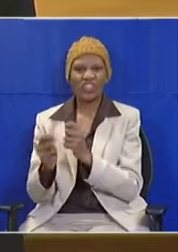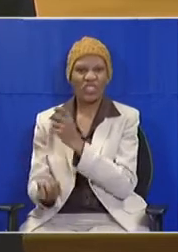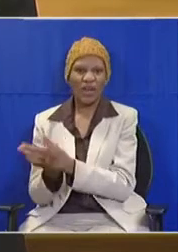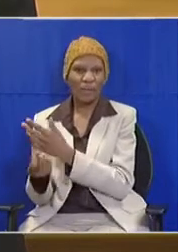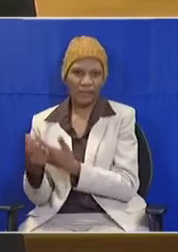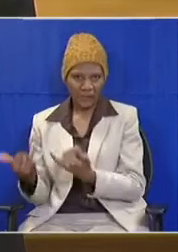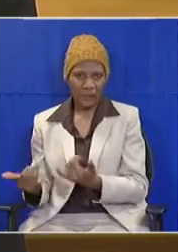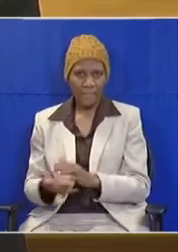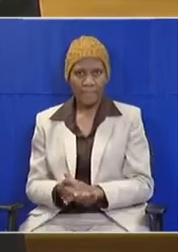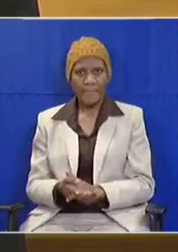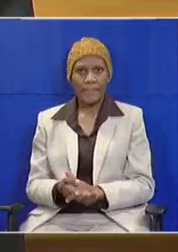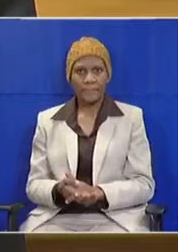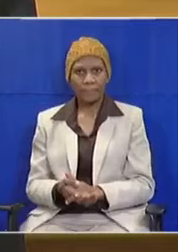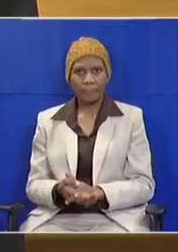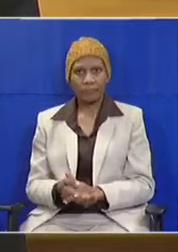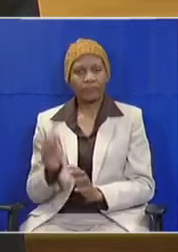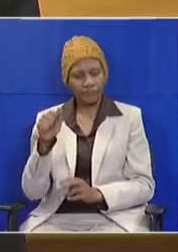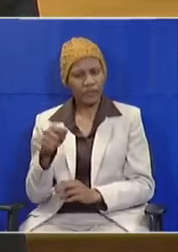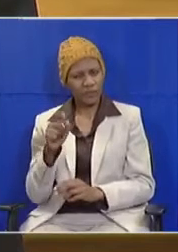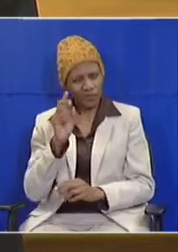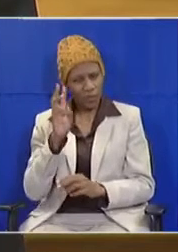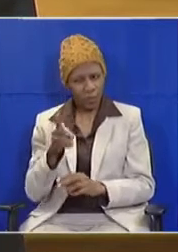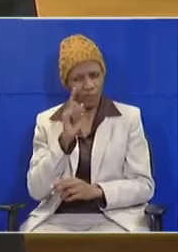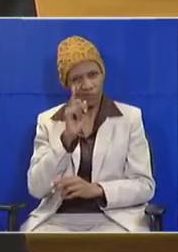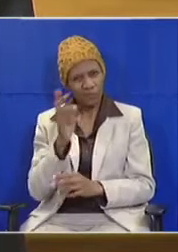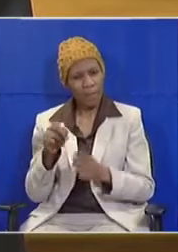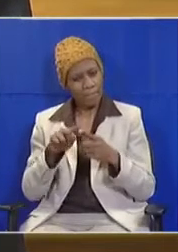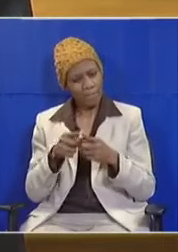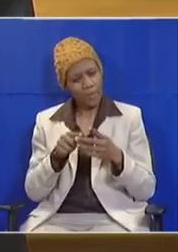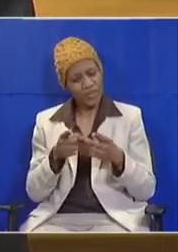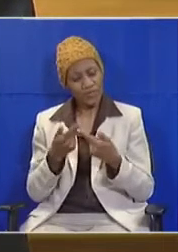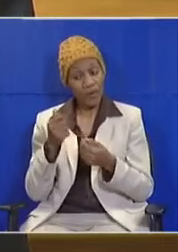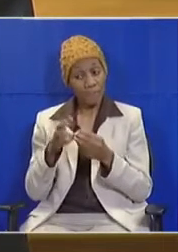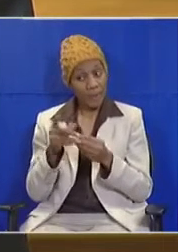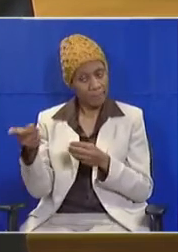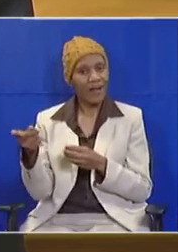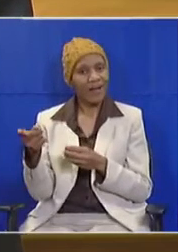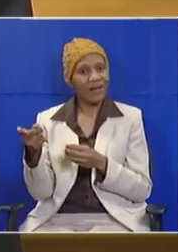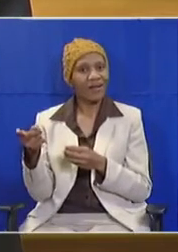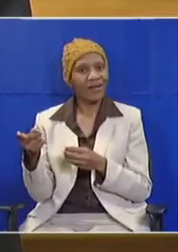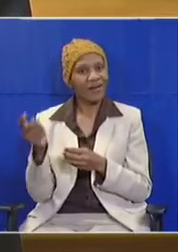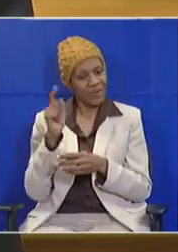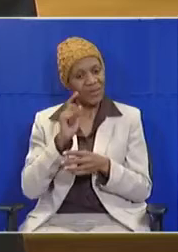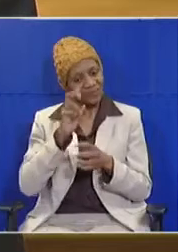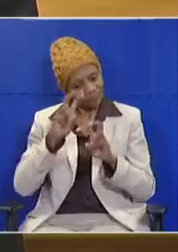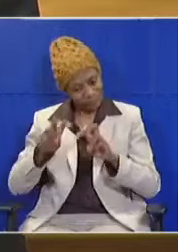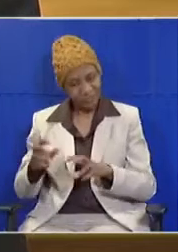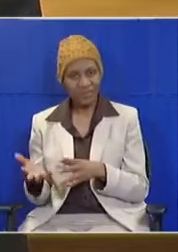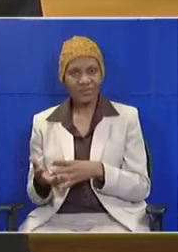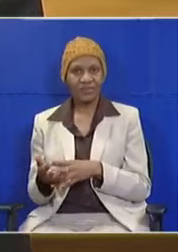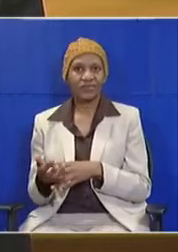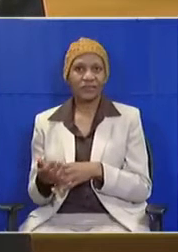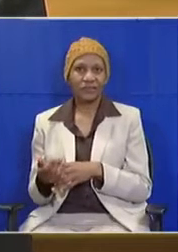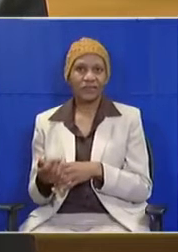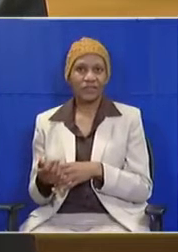capacity. We will indeed look at the points Honourable Member has brought up in terms of those